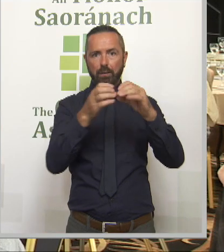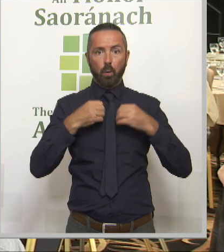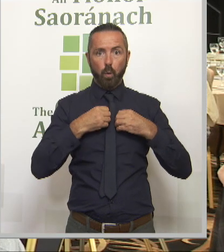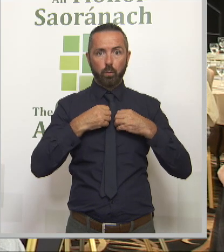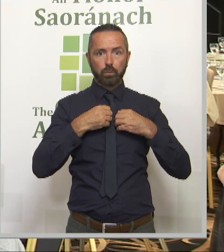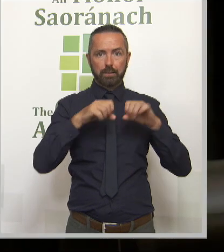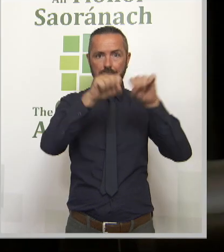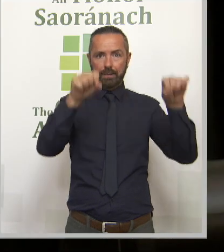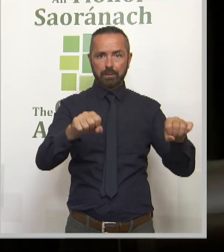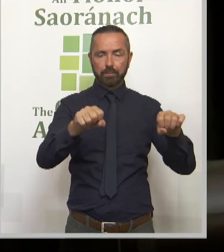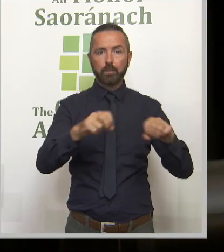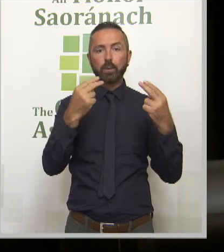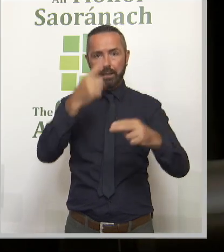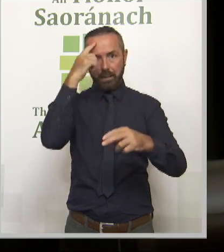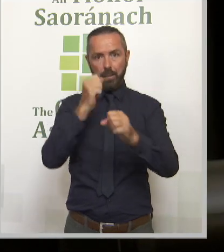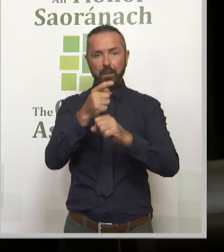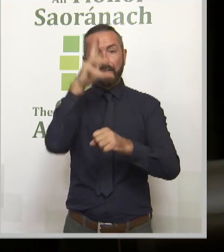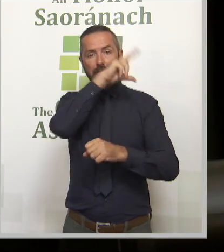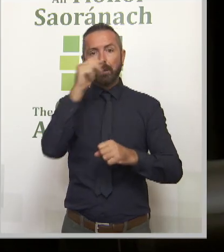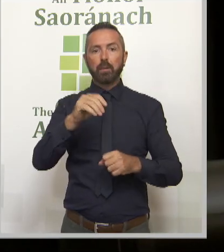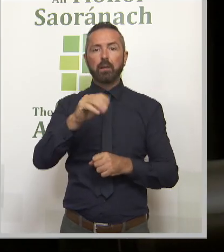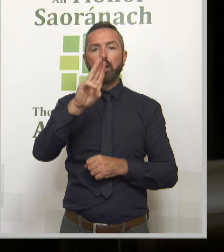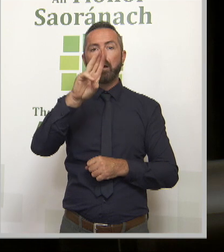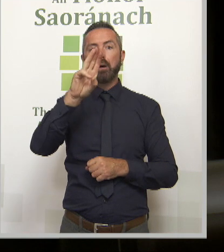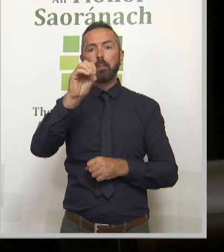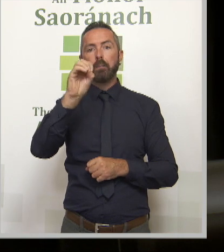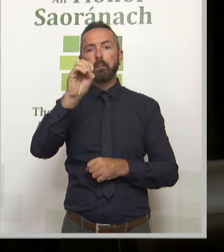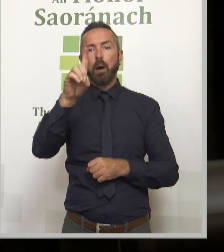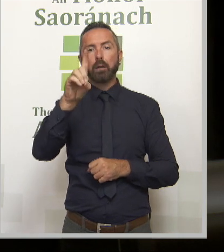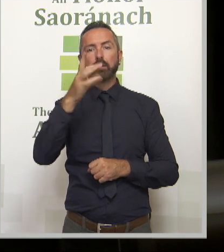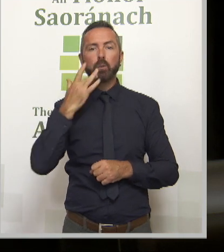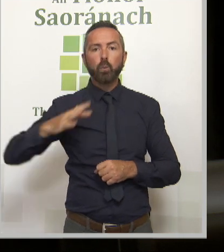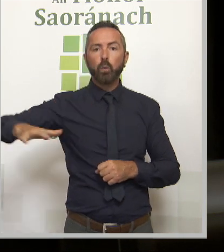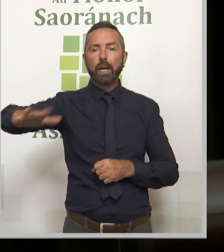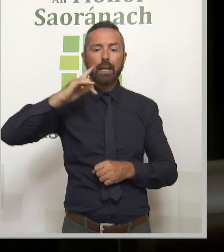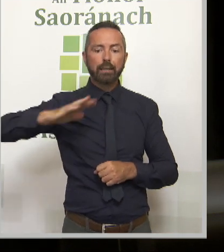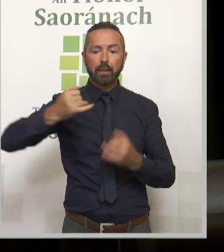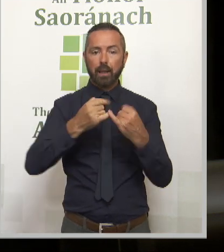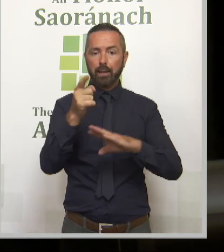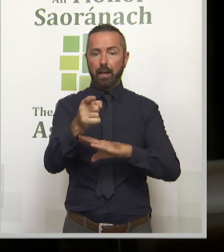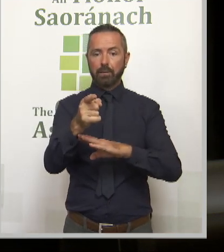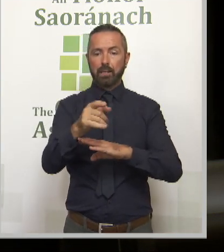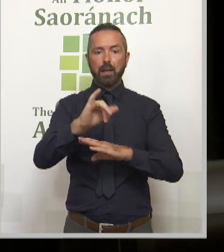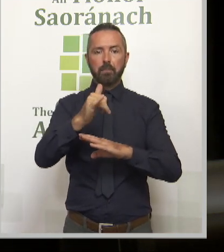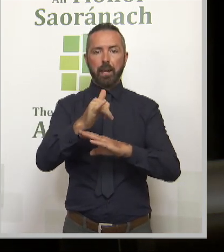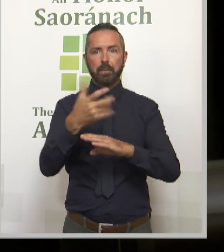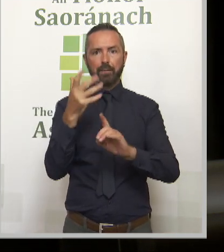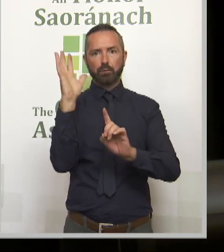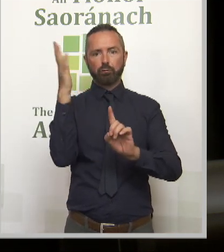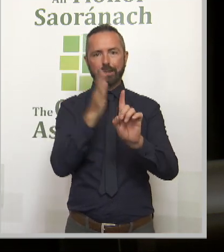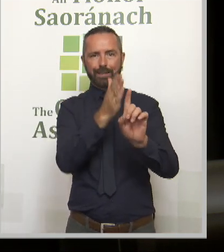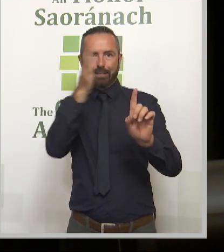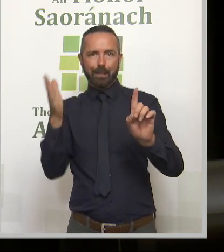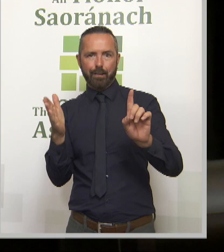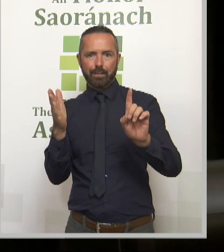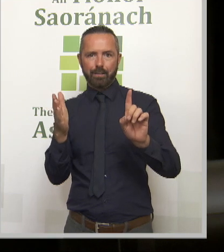world. So for example, a pond or a wetland ecosystem like that one may be next to a woodland, and it